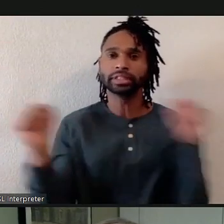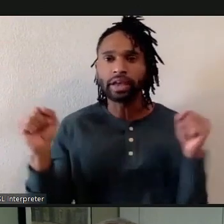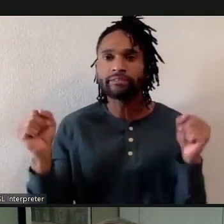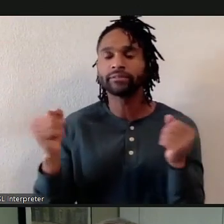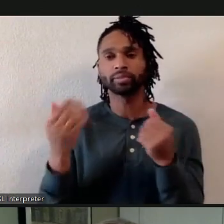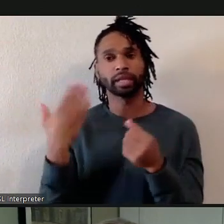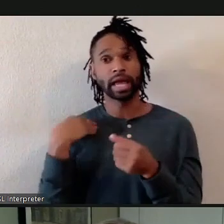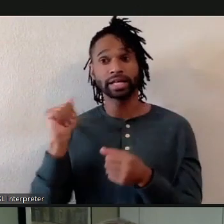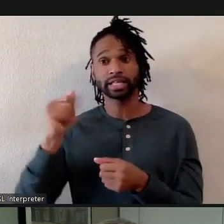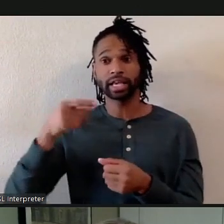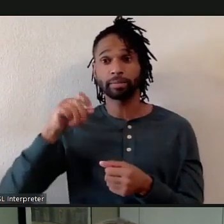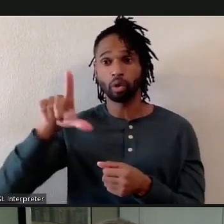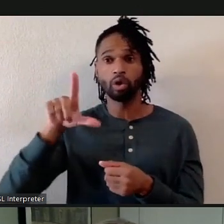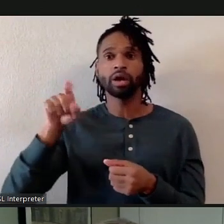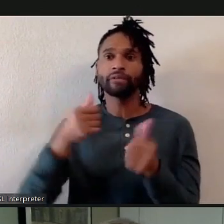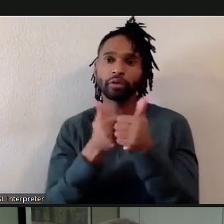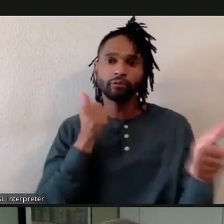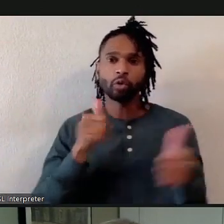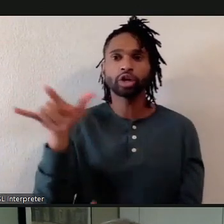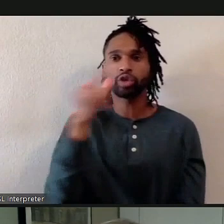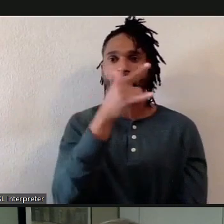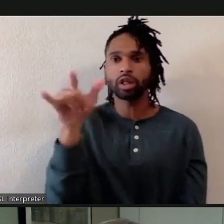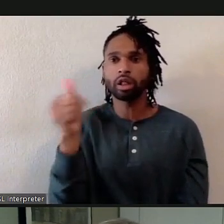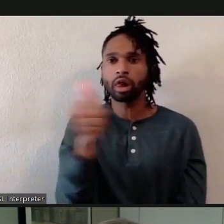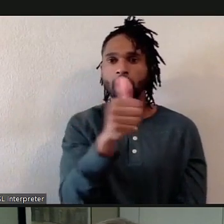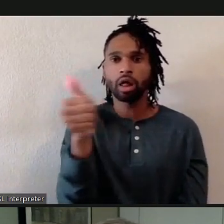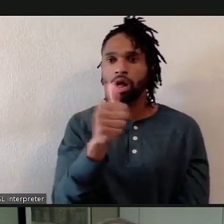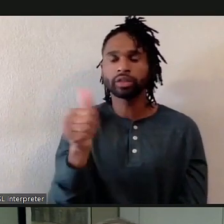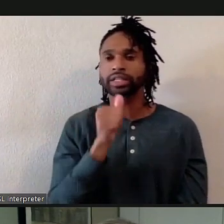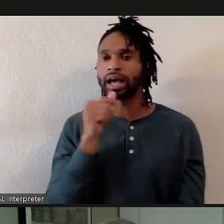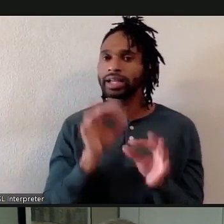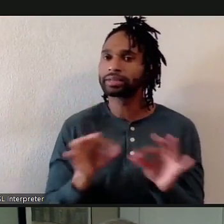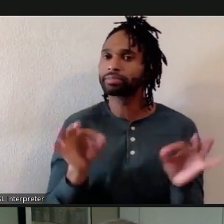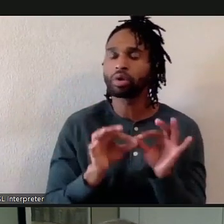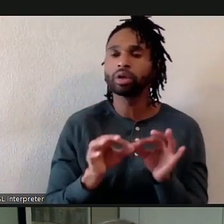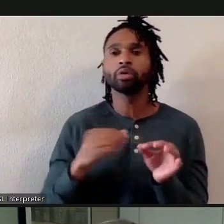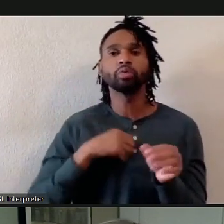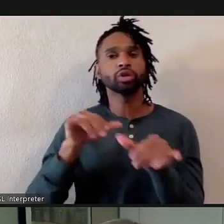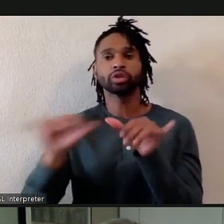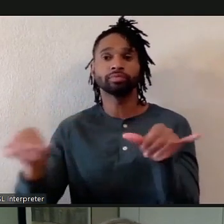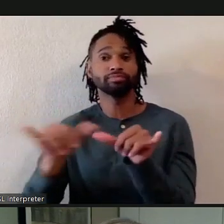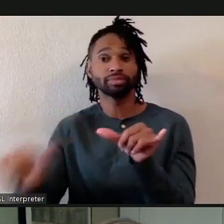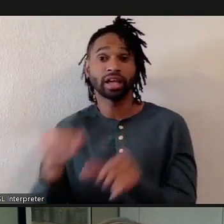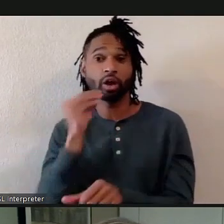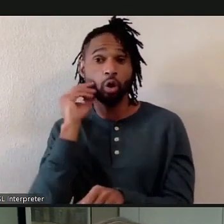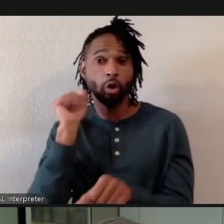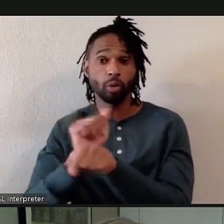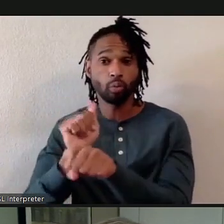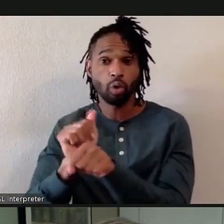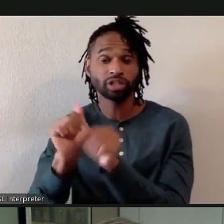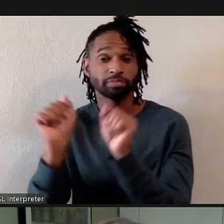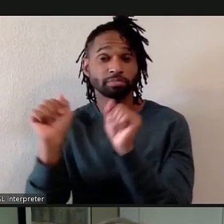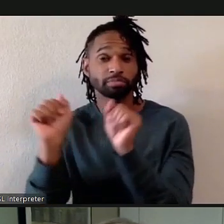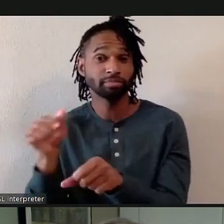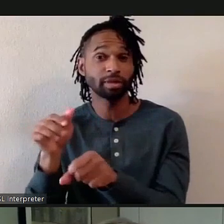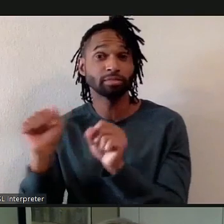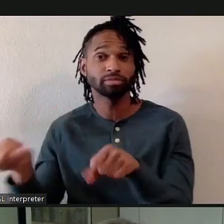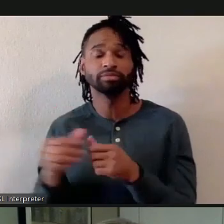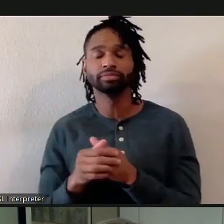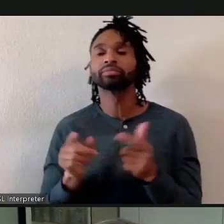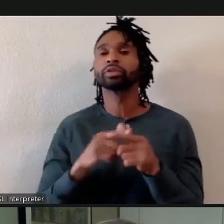to avoid travel that's unnecessary. We need to work at home as much as possible. We need to and